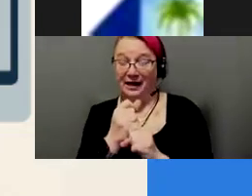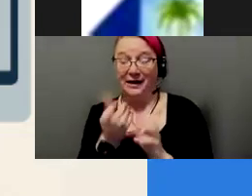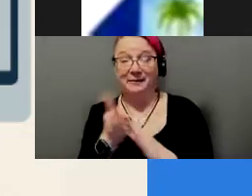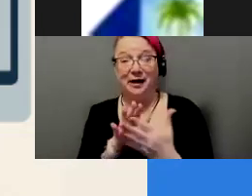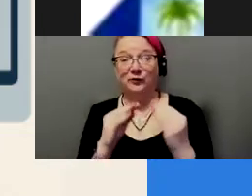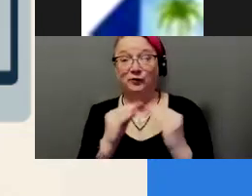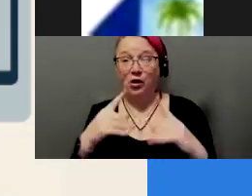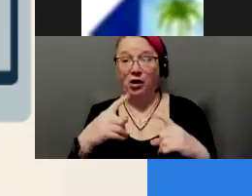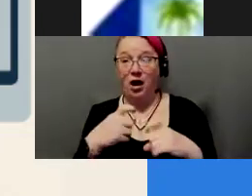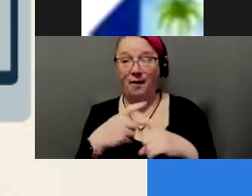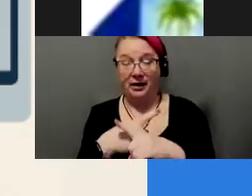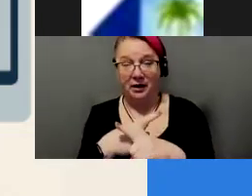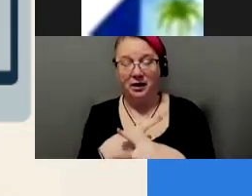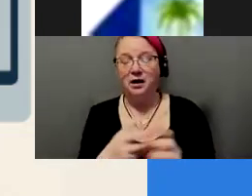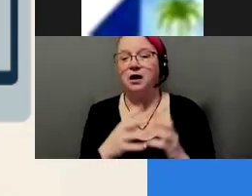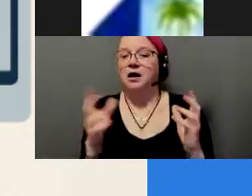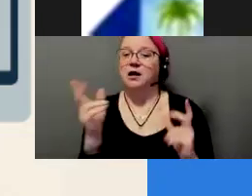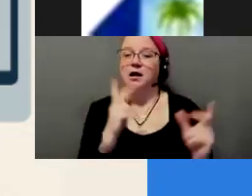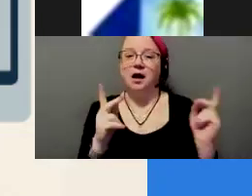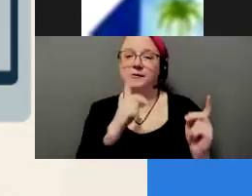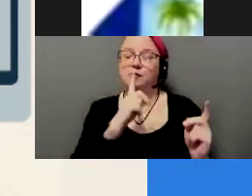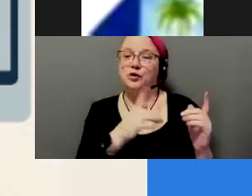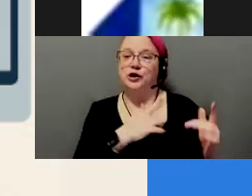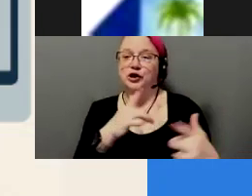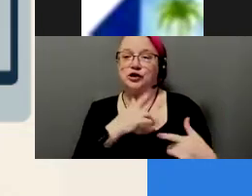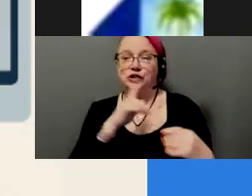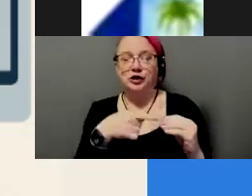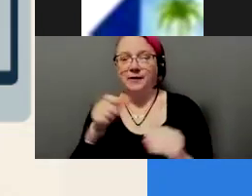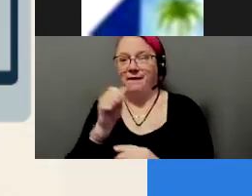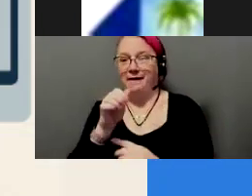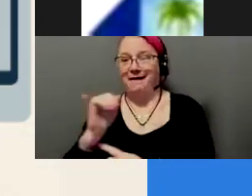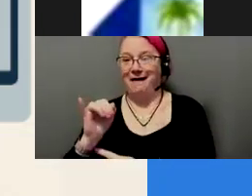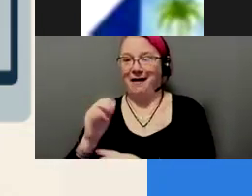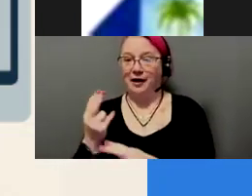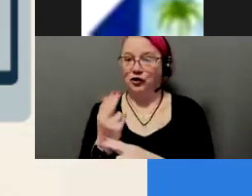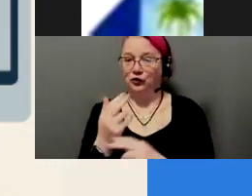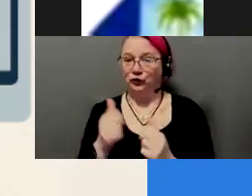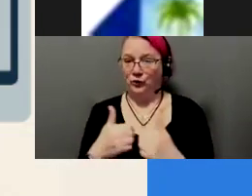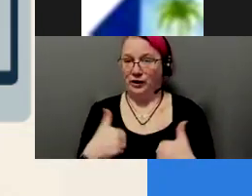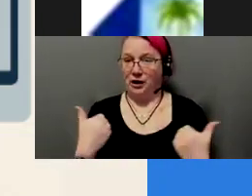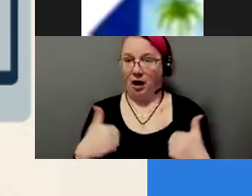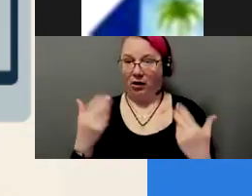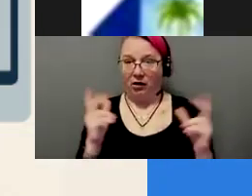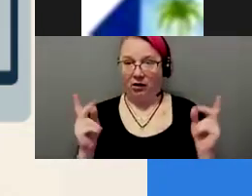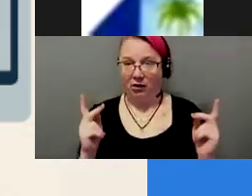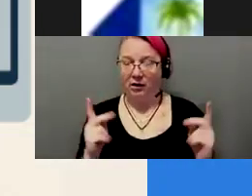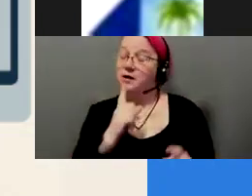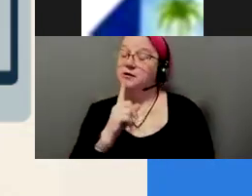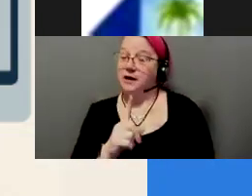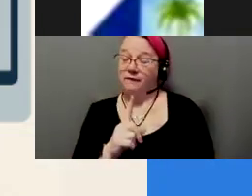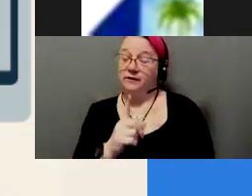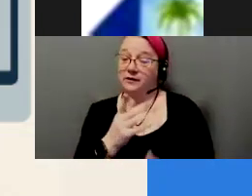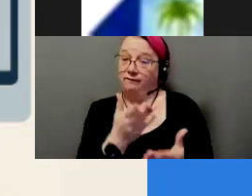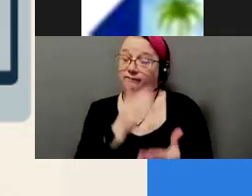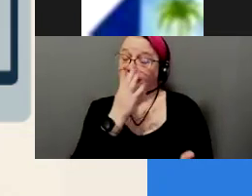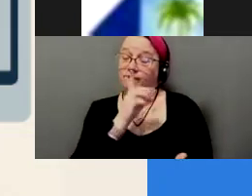complicated. A lot of people are really concerned about AI use in youth. Um, and there are definitely some valid reasons for